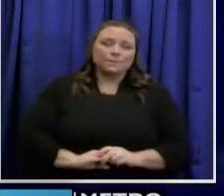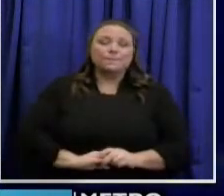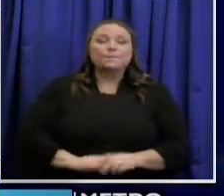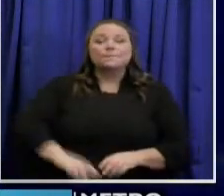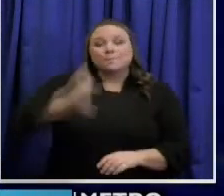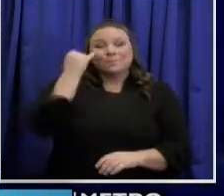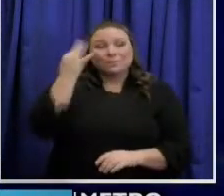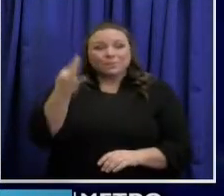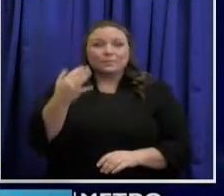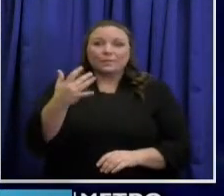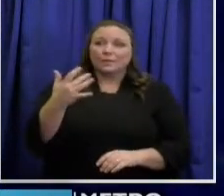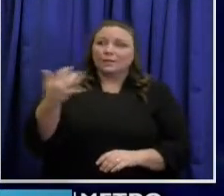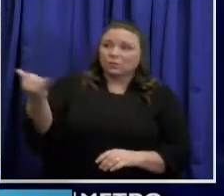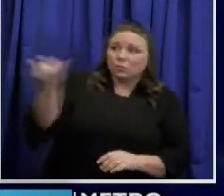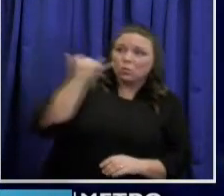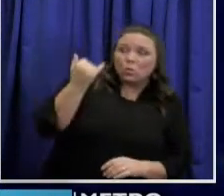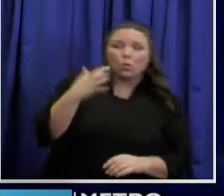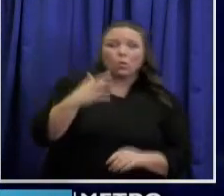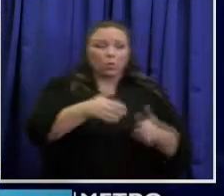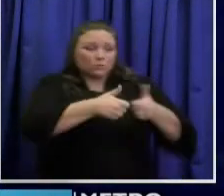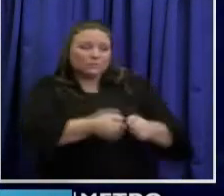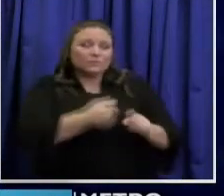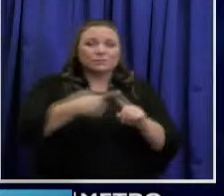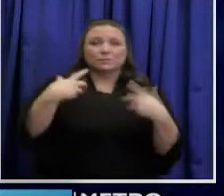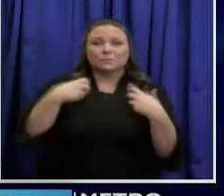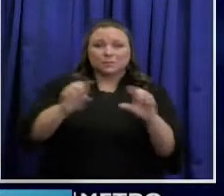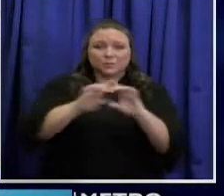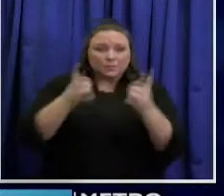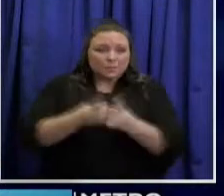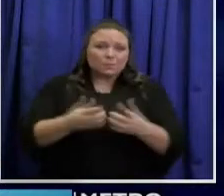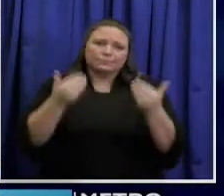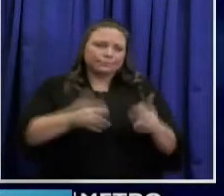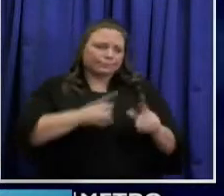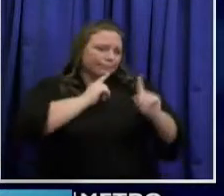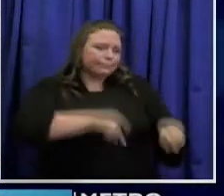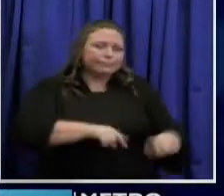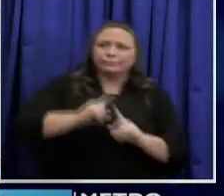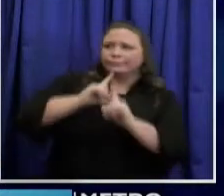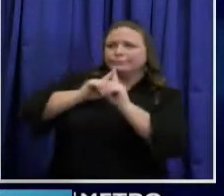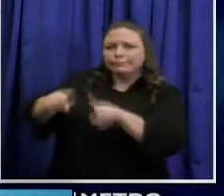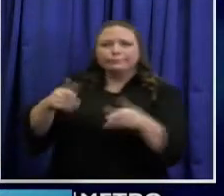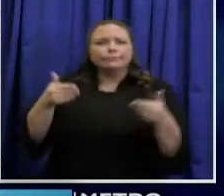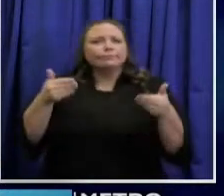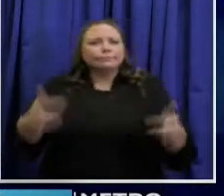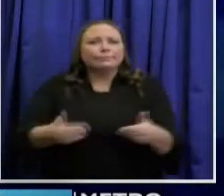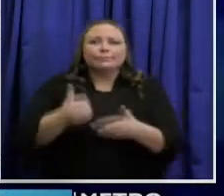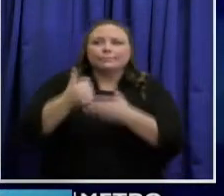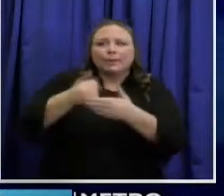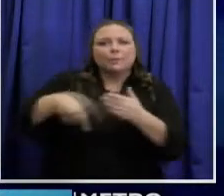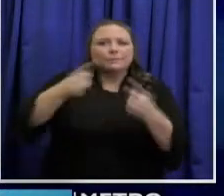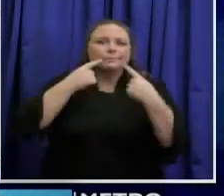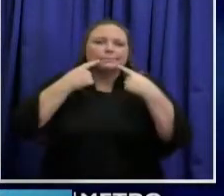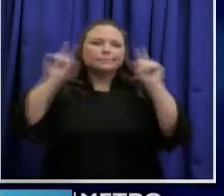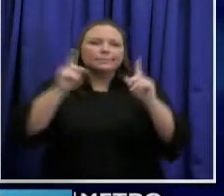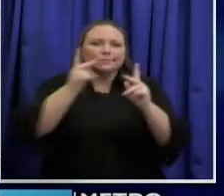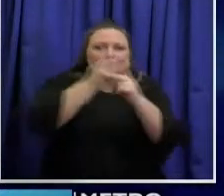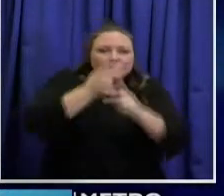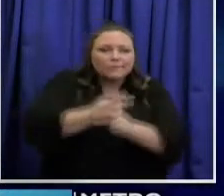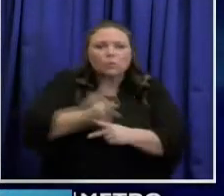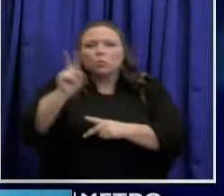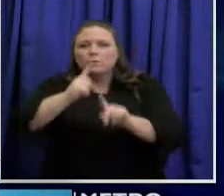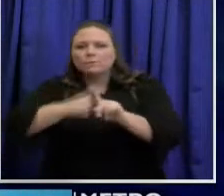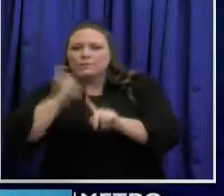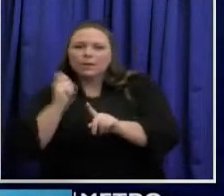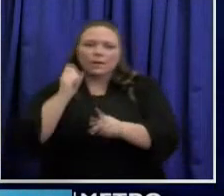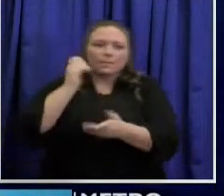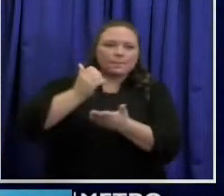reminder, if you get a call or a text from the health department, please cooperate and answer questions so they can effectively trace cases and help